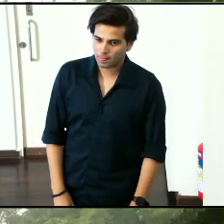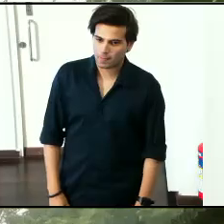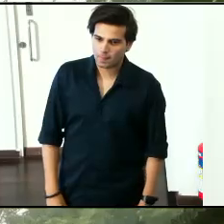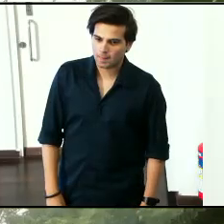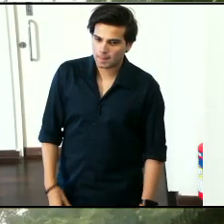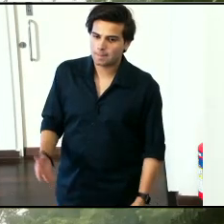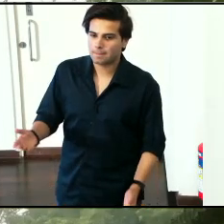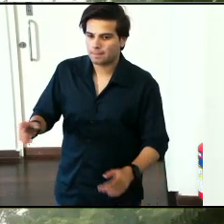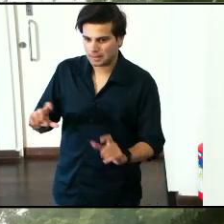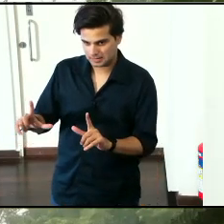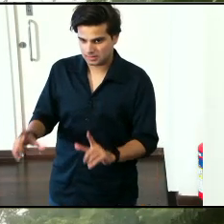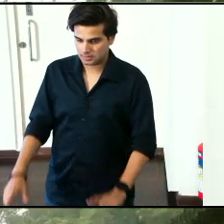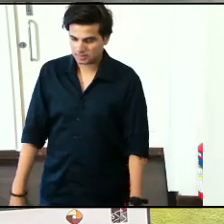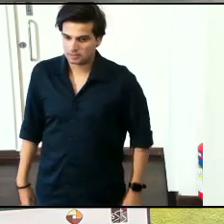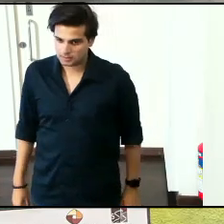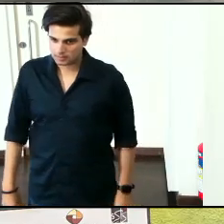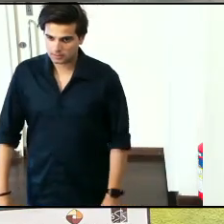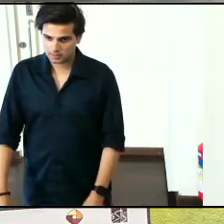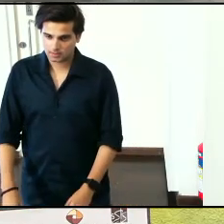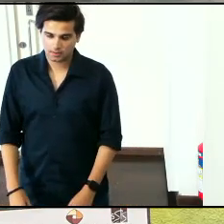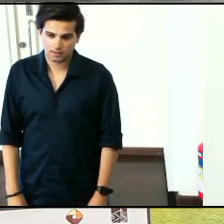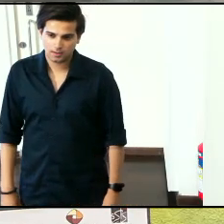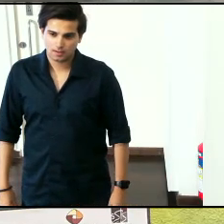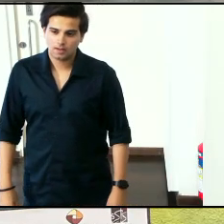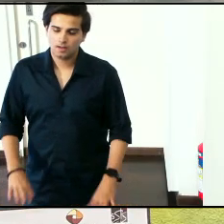And the next.